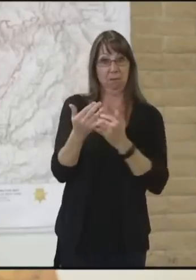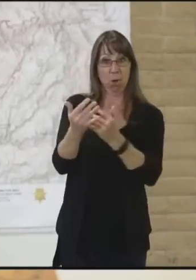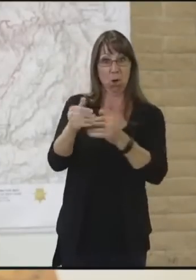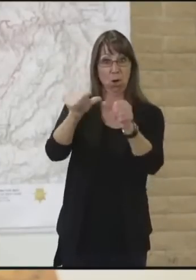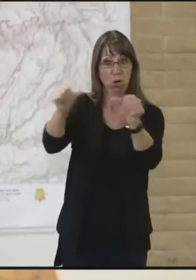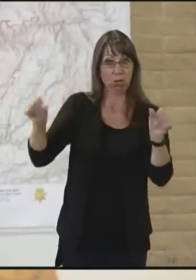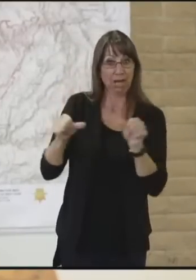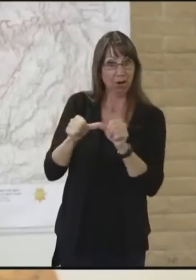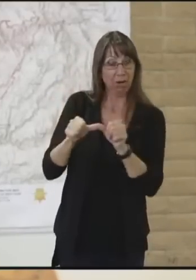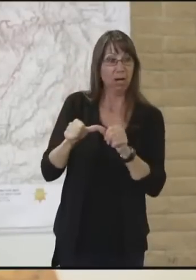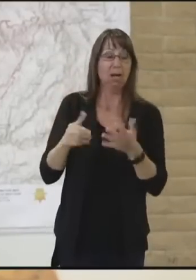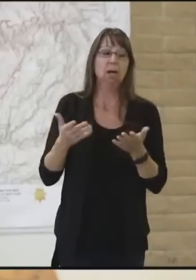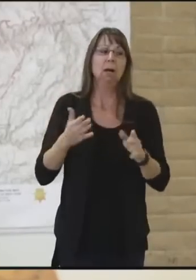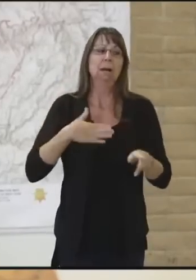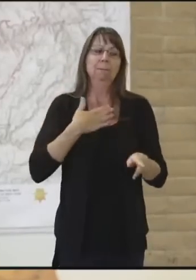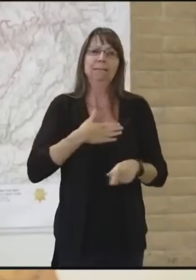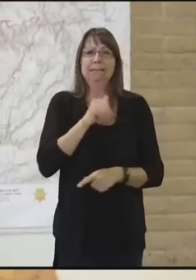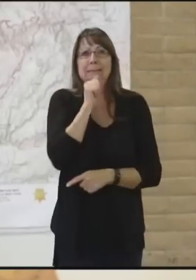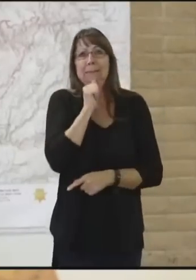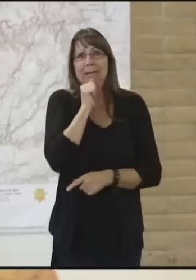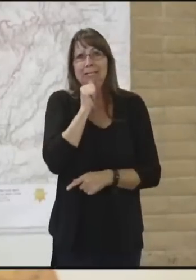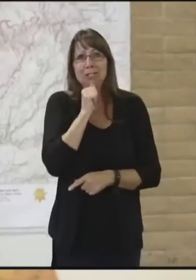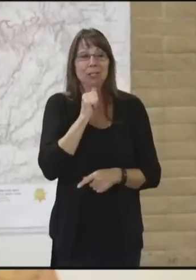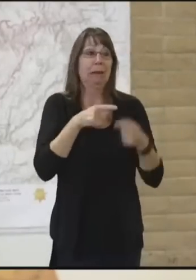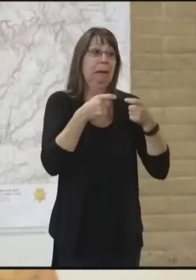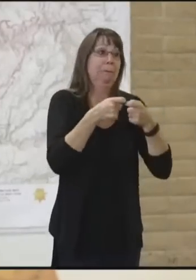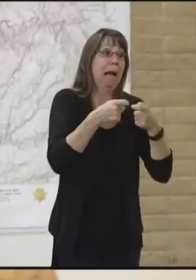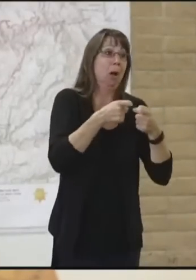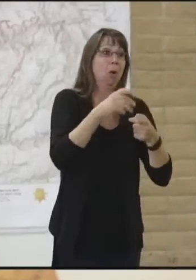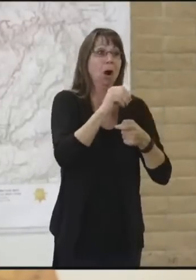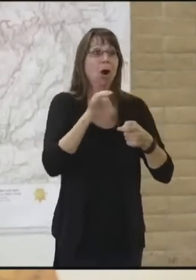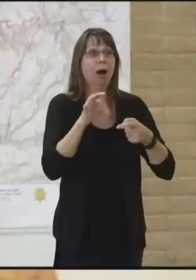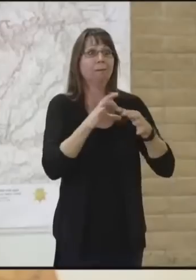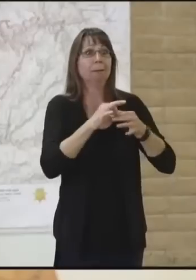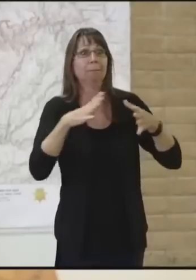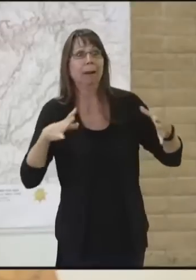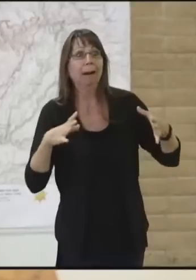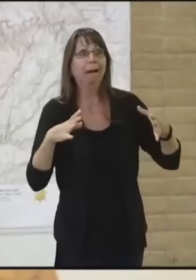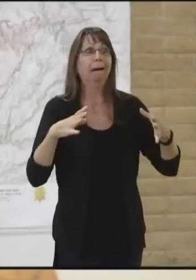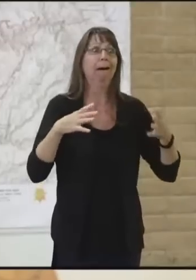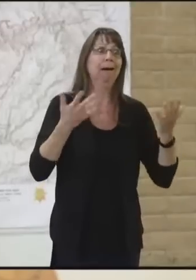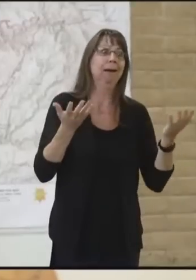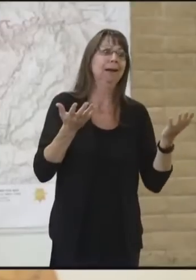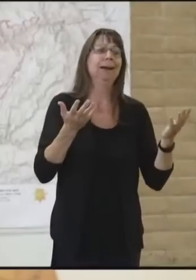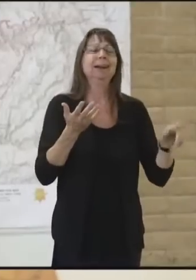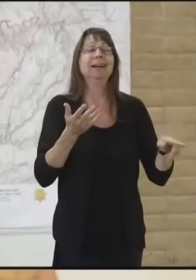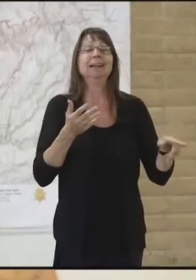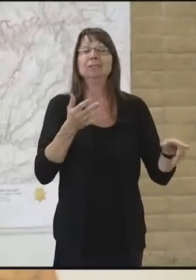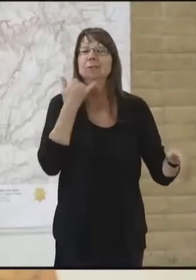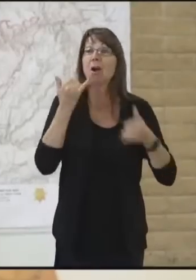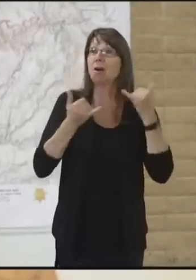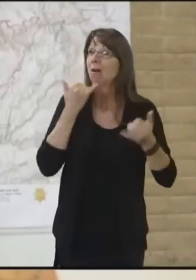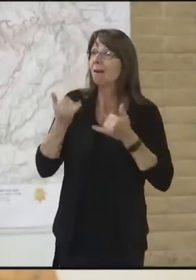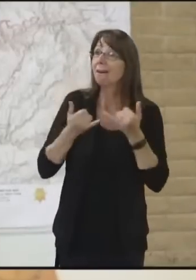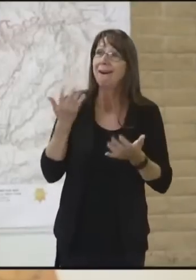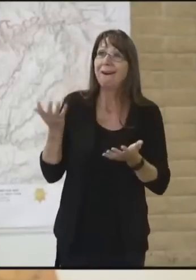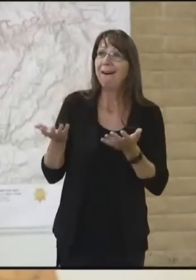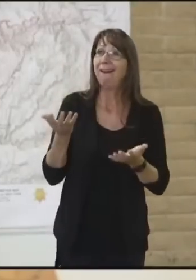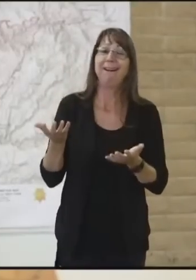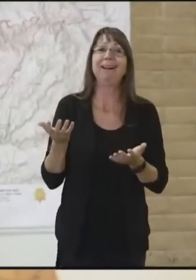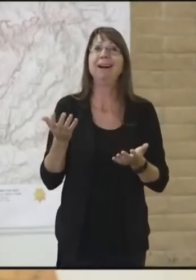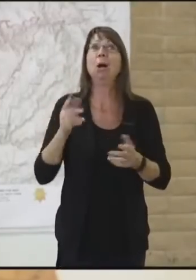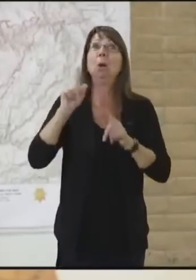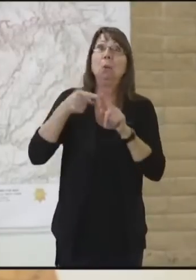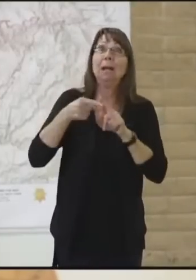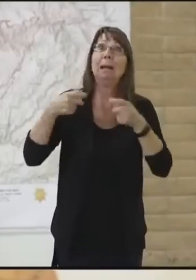when's the power coming back on, when are we going to be able to get back into our community, the fire's not here. And believe me, our firefighters are working their